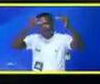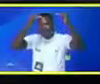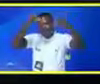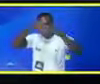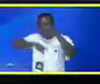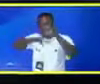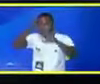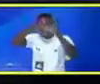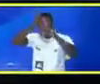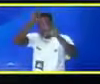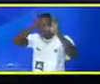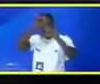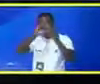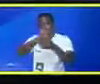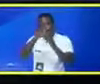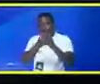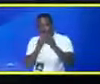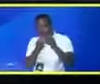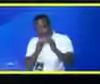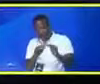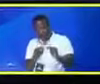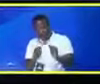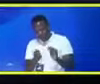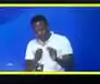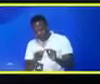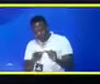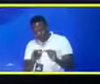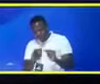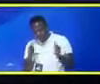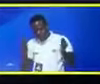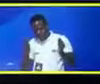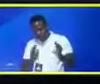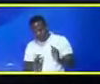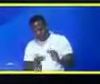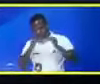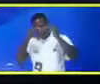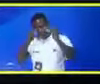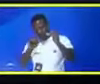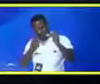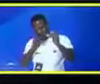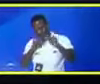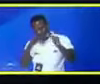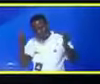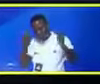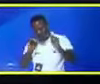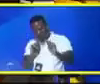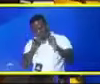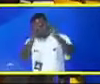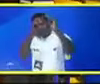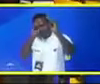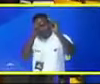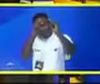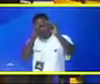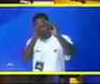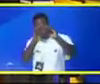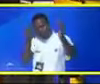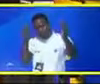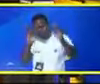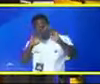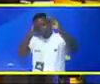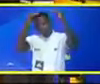spirit is controlled by a key, a body of knowledge, prosperity, lifting,